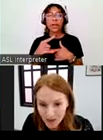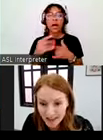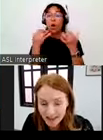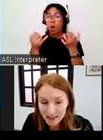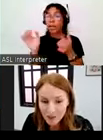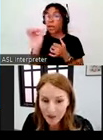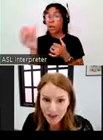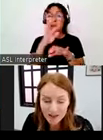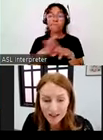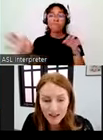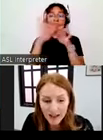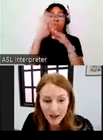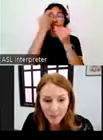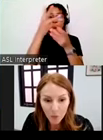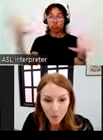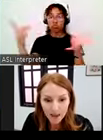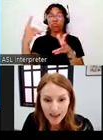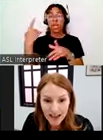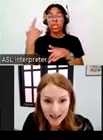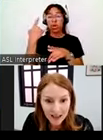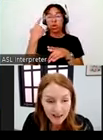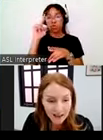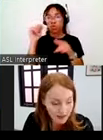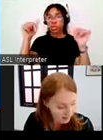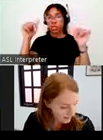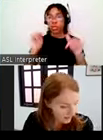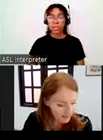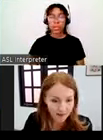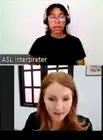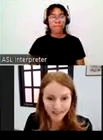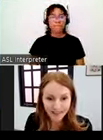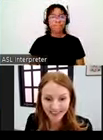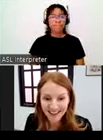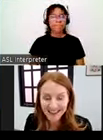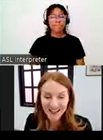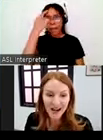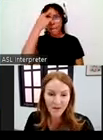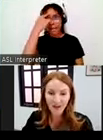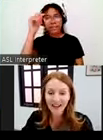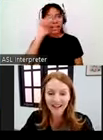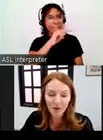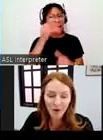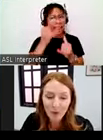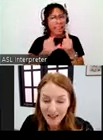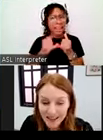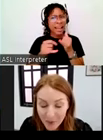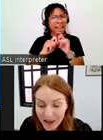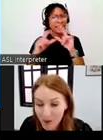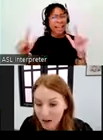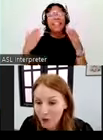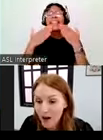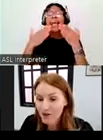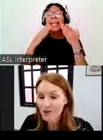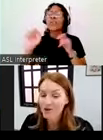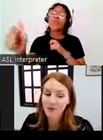information related to this. With that, I think that is our last slide, and I want to thank everyone for participating.